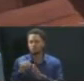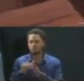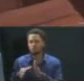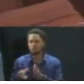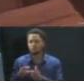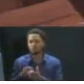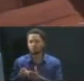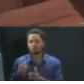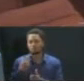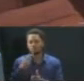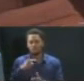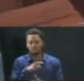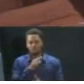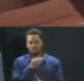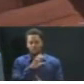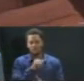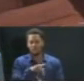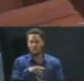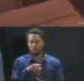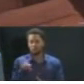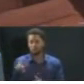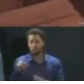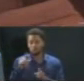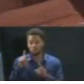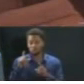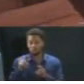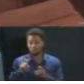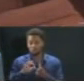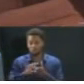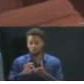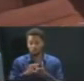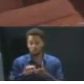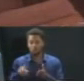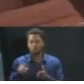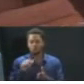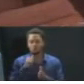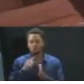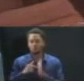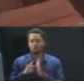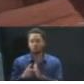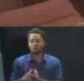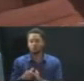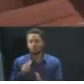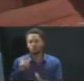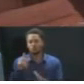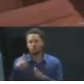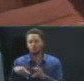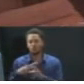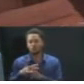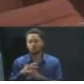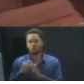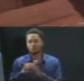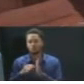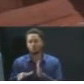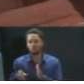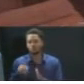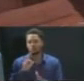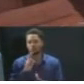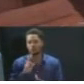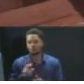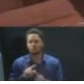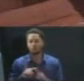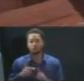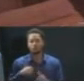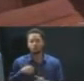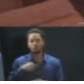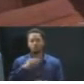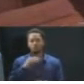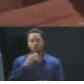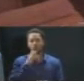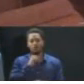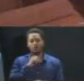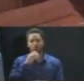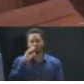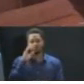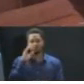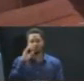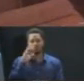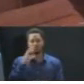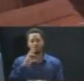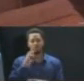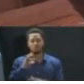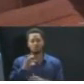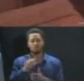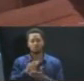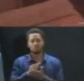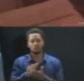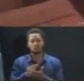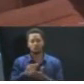are, nor does it erase all their hard work they've shown throughout the year. My 6th grader had 2 days during the missed assessment where he only